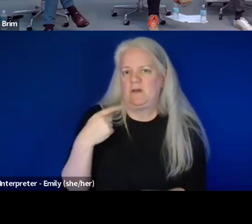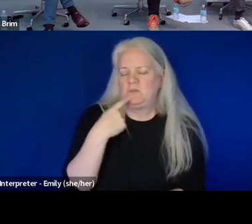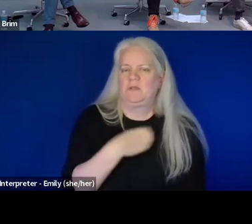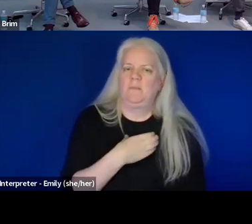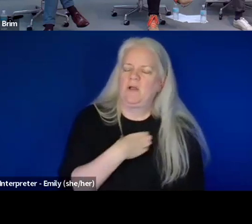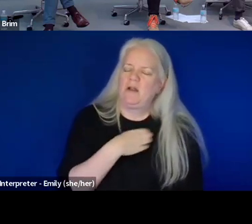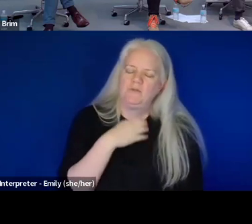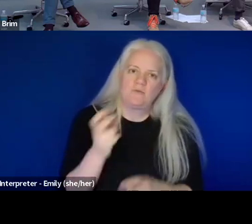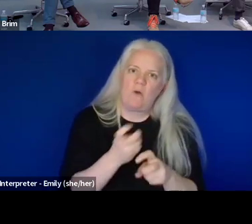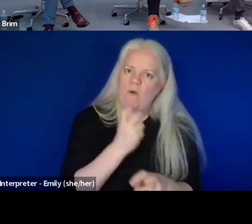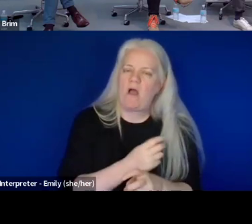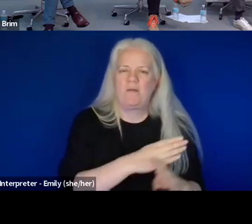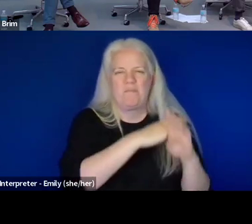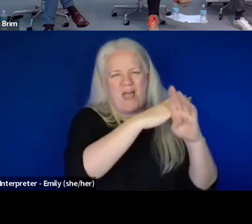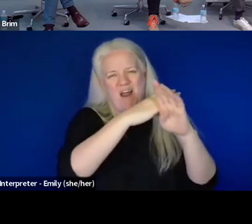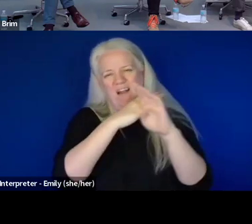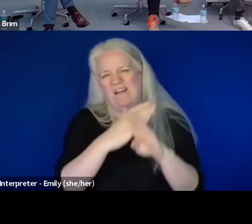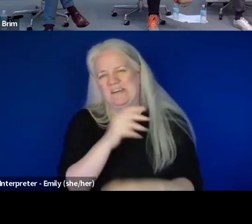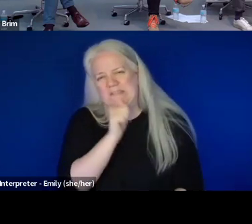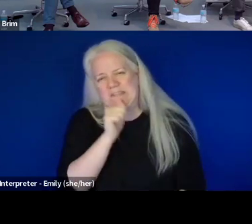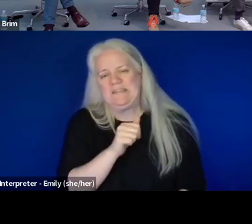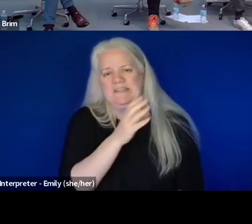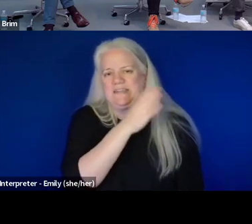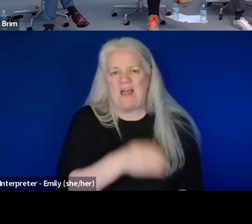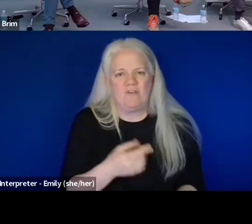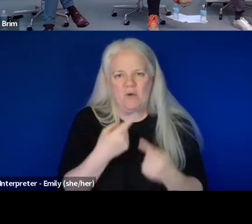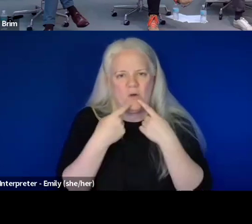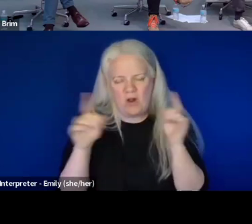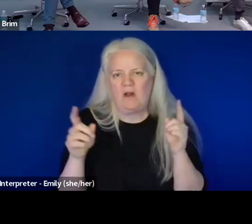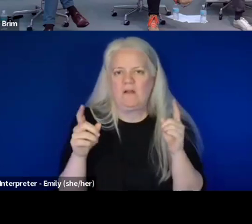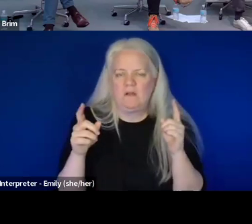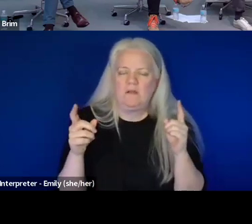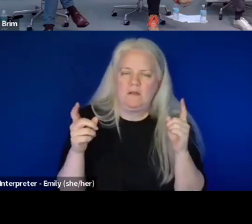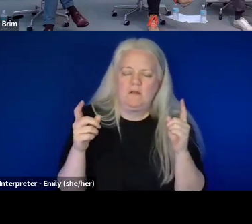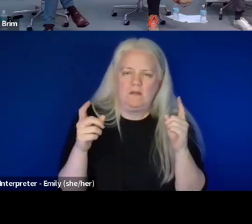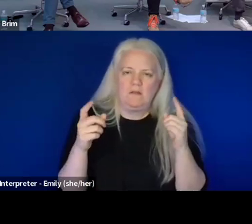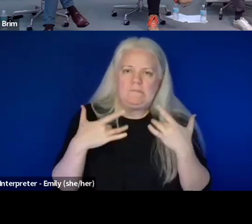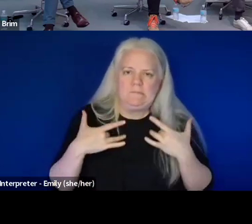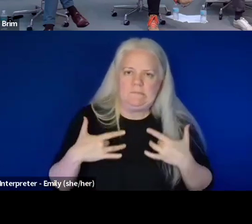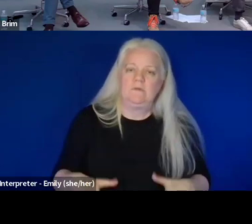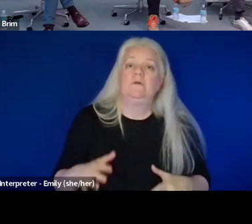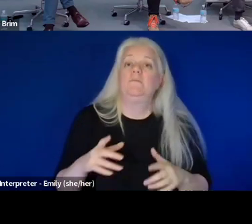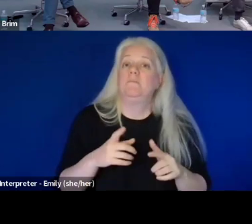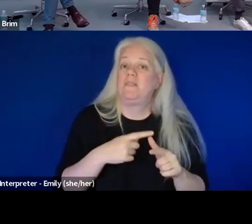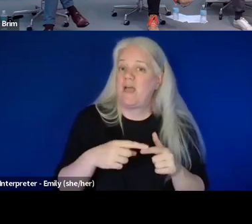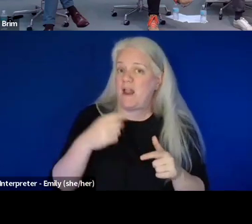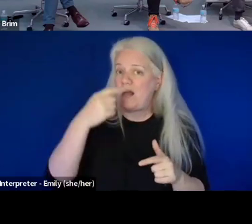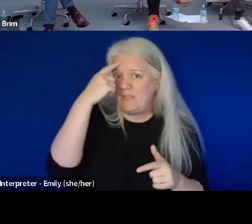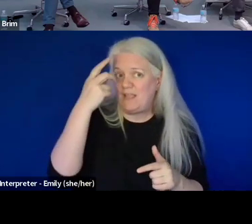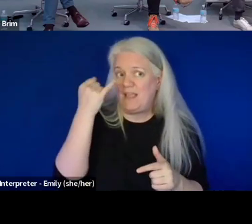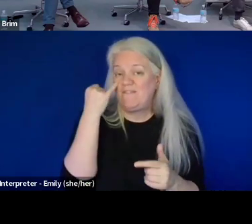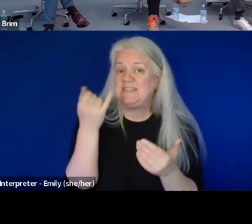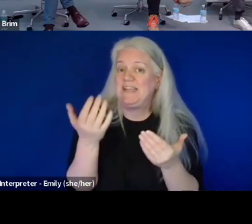It's just like, there's always a barrier. It's never going to work. And then I'm always like thinking, if it's easy, it's probably not